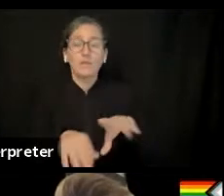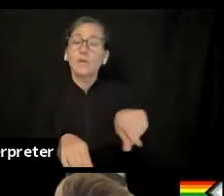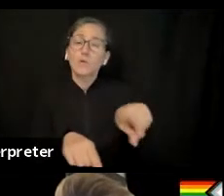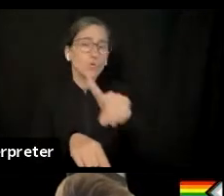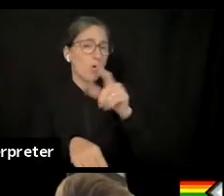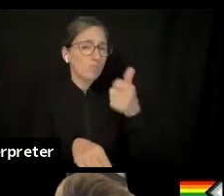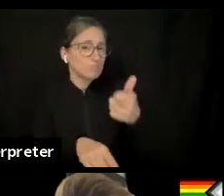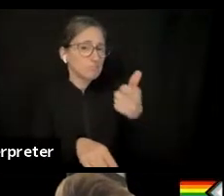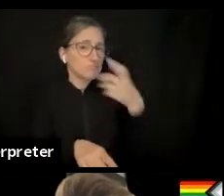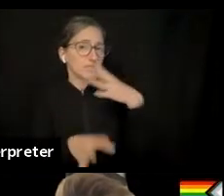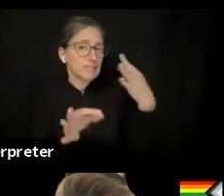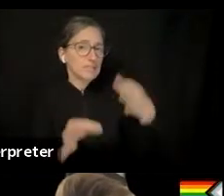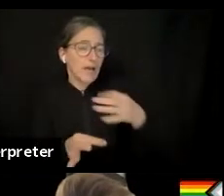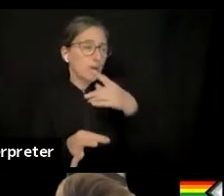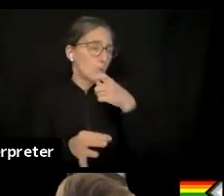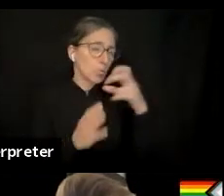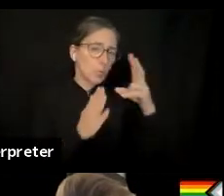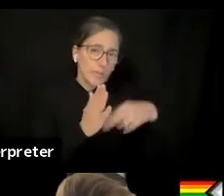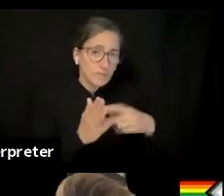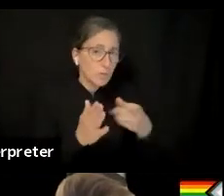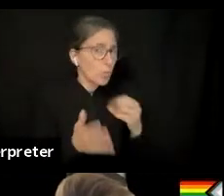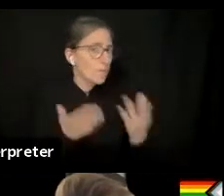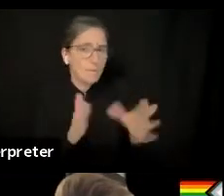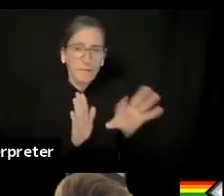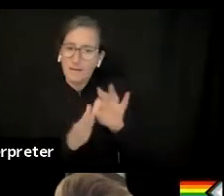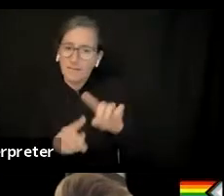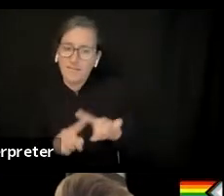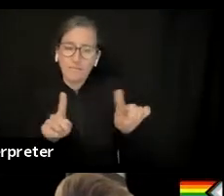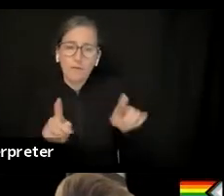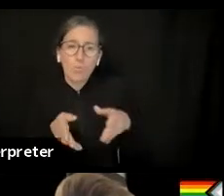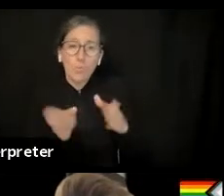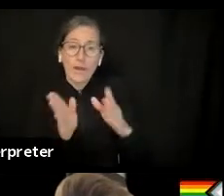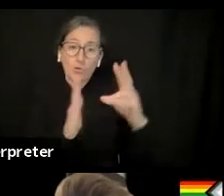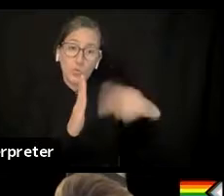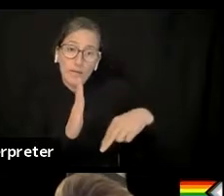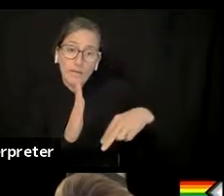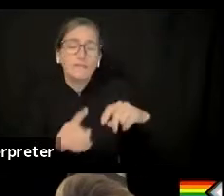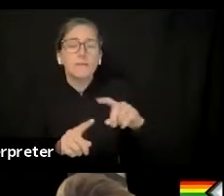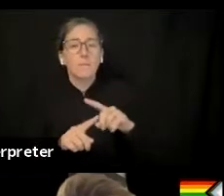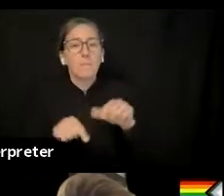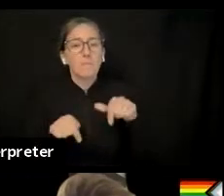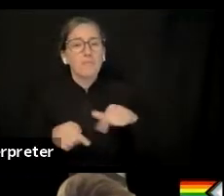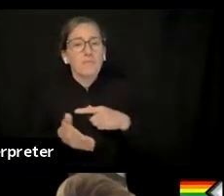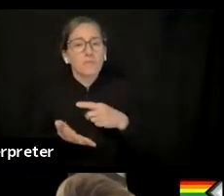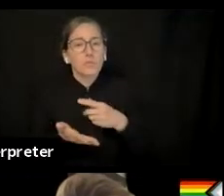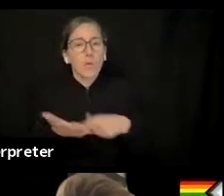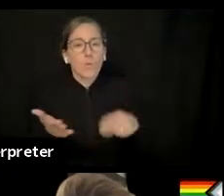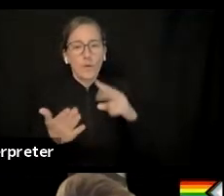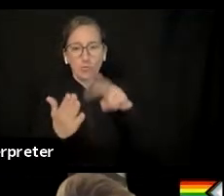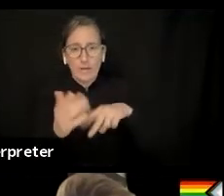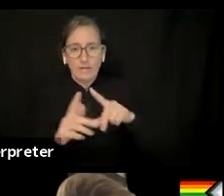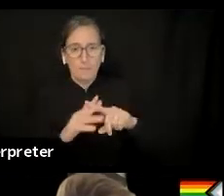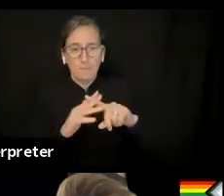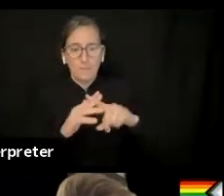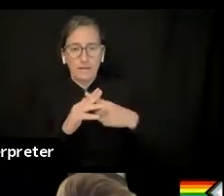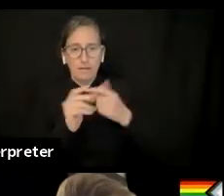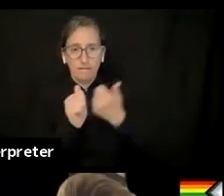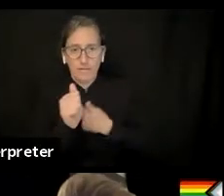if you'd like to change the one that I'm reading. This is the one that is read at the beginning of each council meeting.